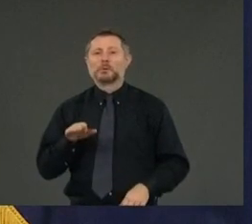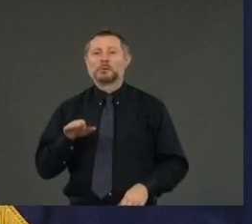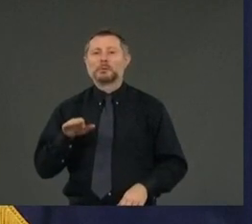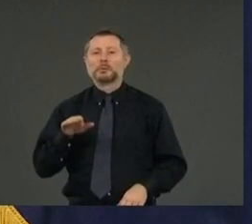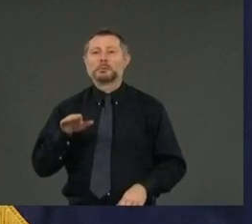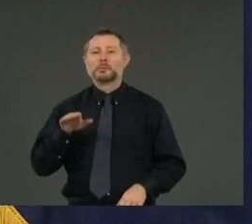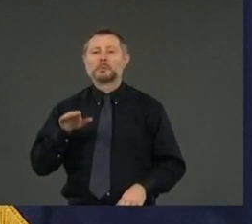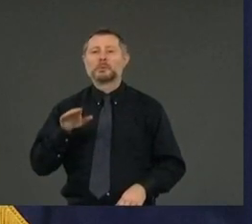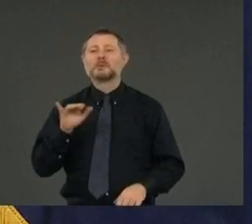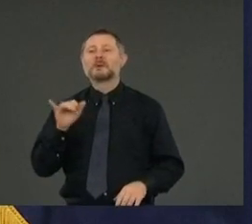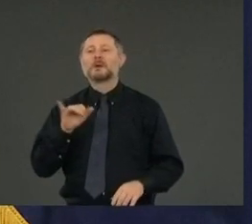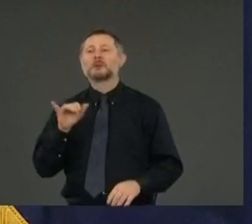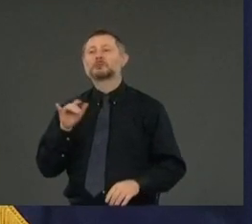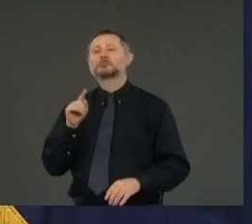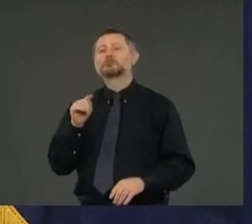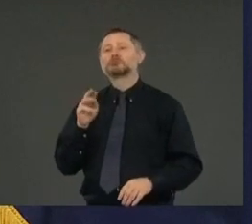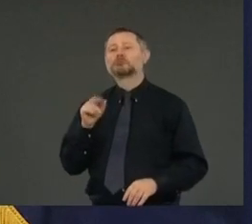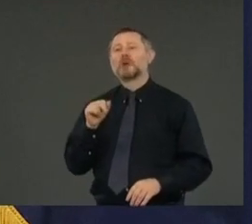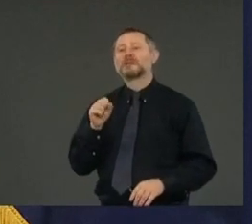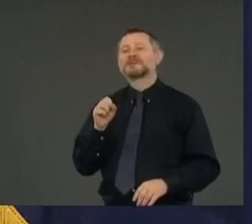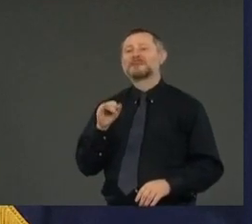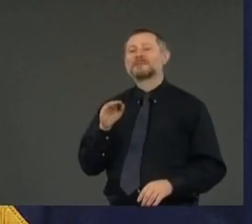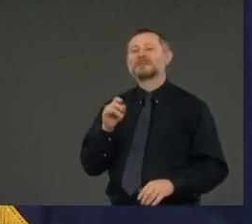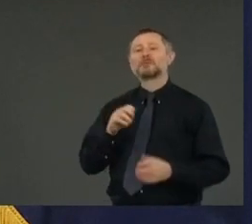That's mathematically, you're right.